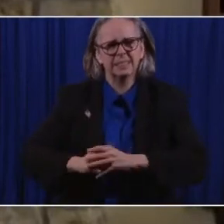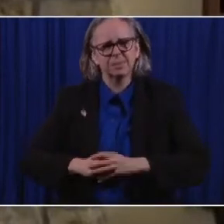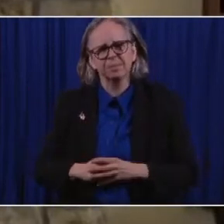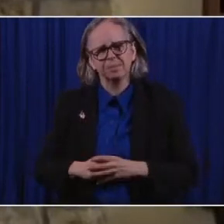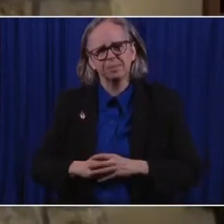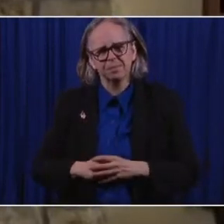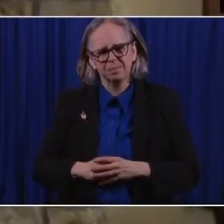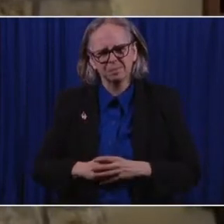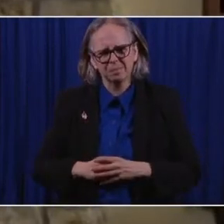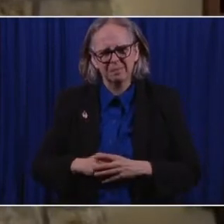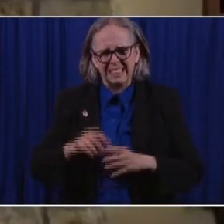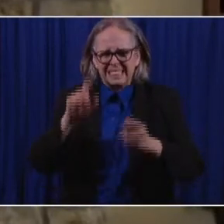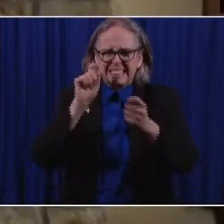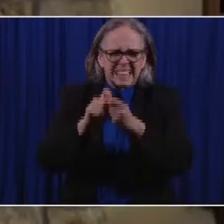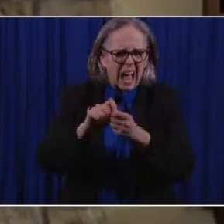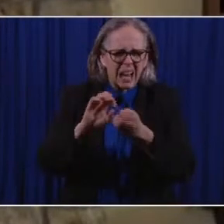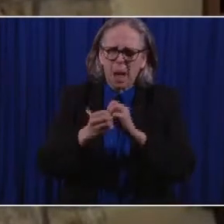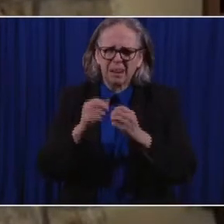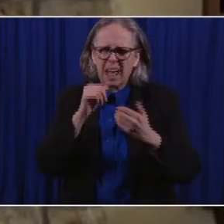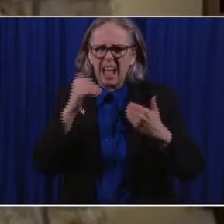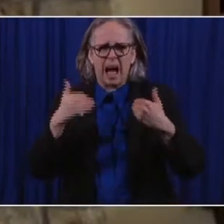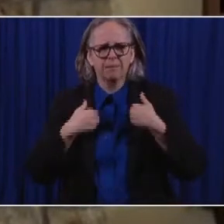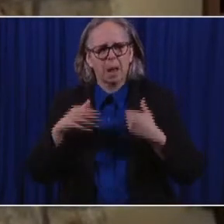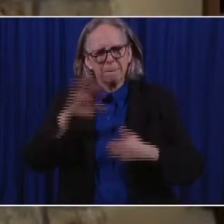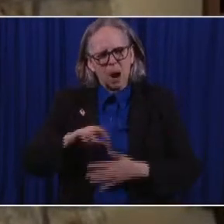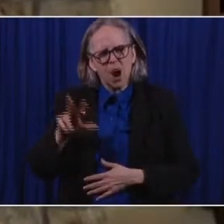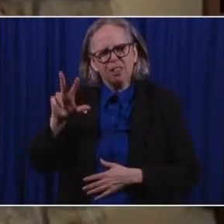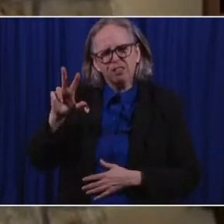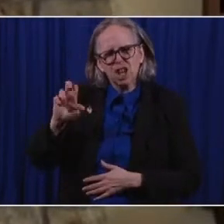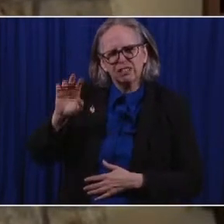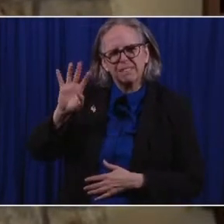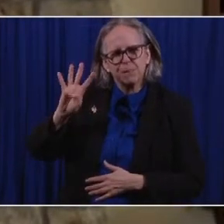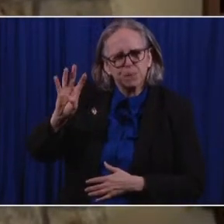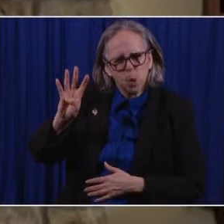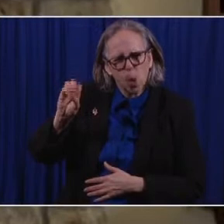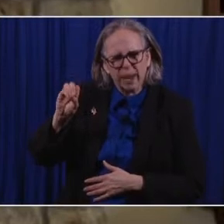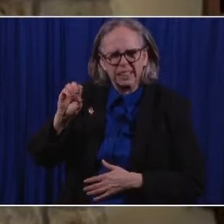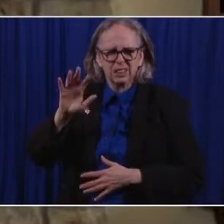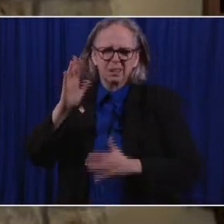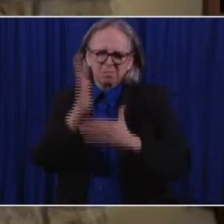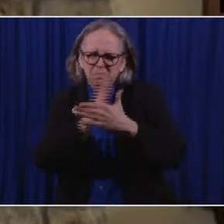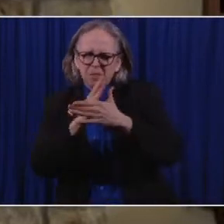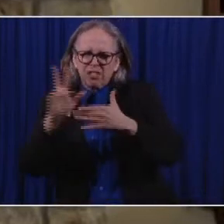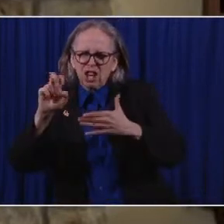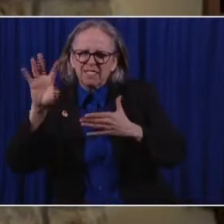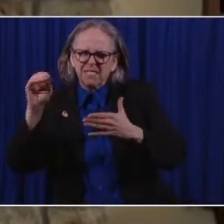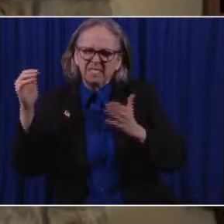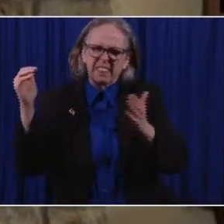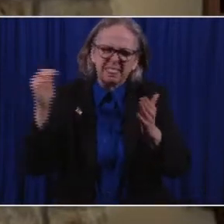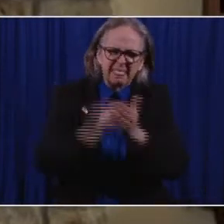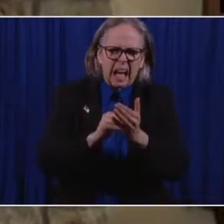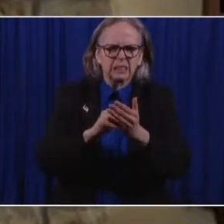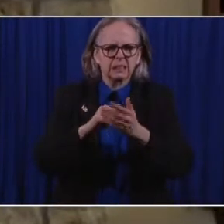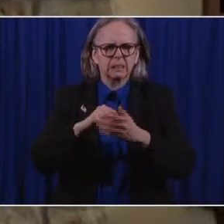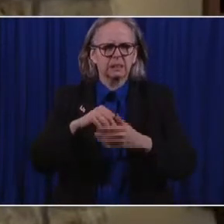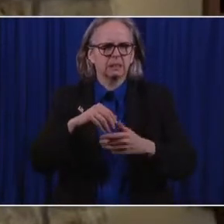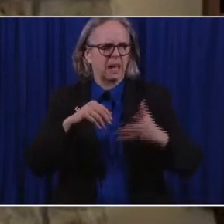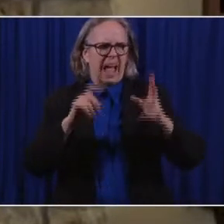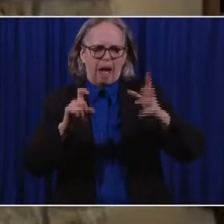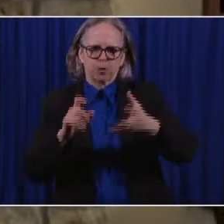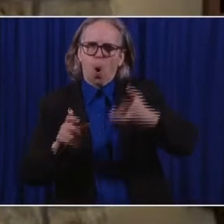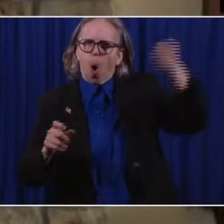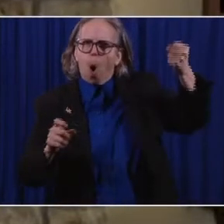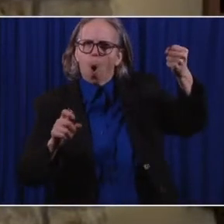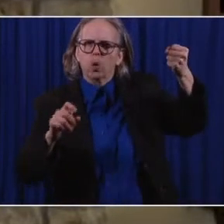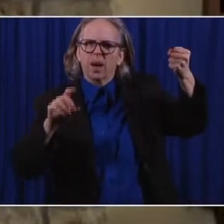350,000 doses had to be set aside. Federal government required this. So they said, you got to bank these